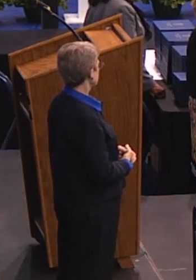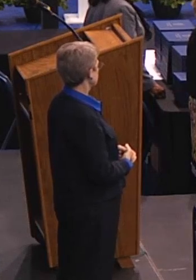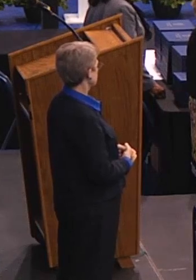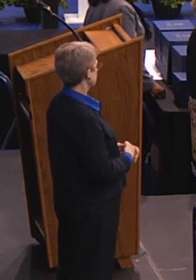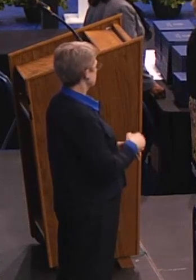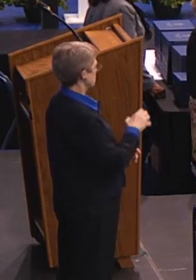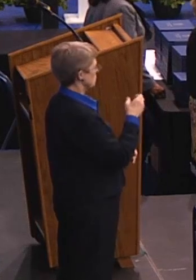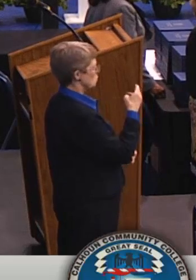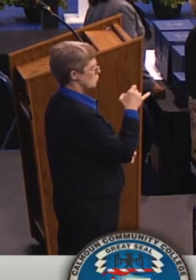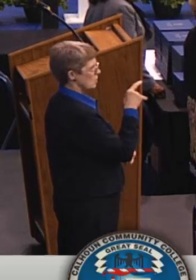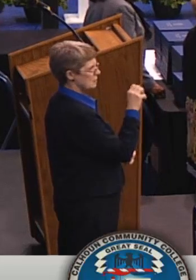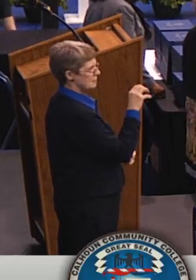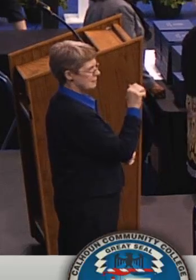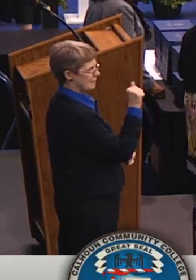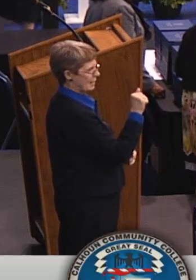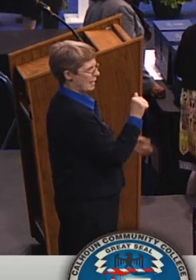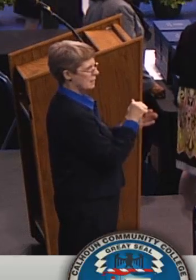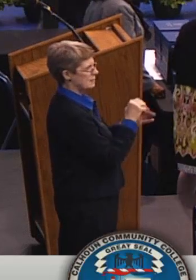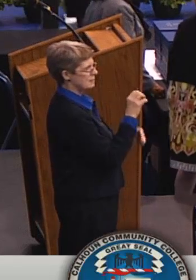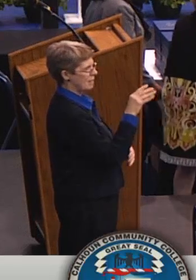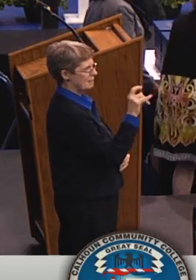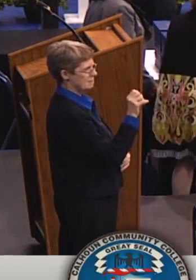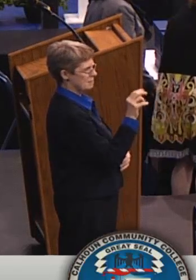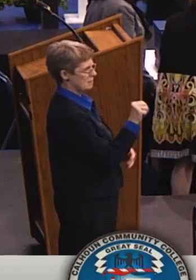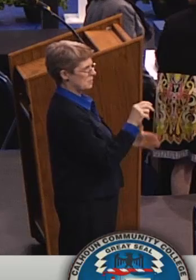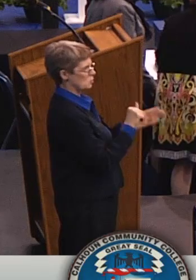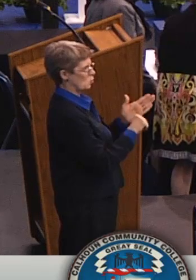Chelsea Sutton, surgical technology.